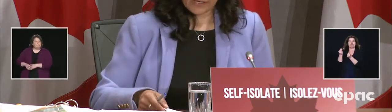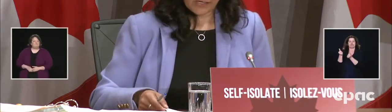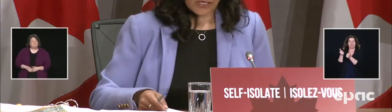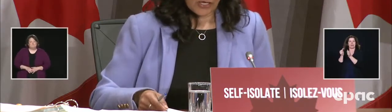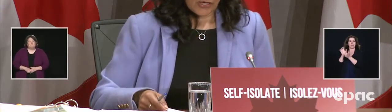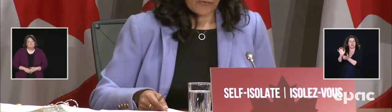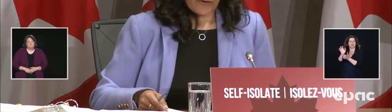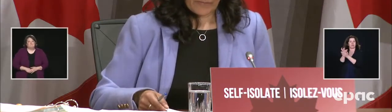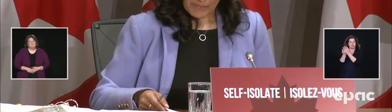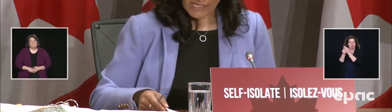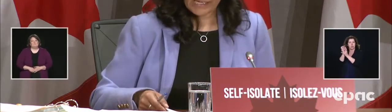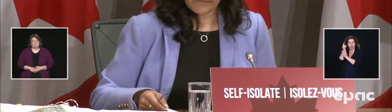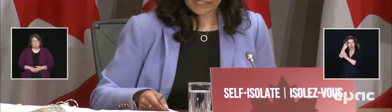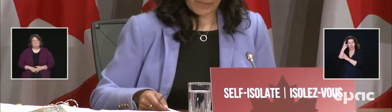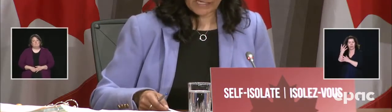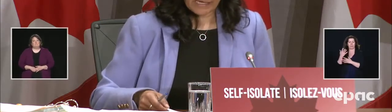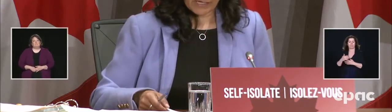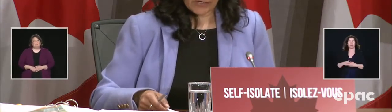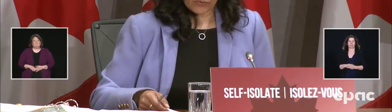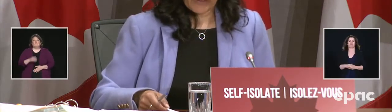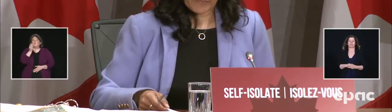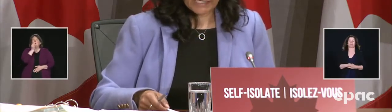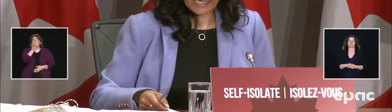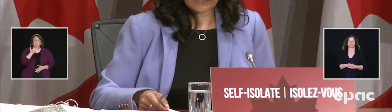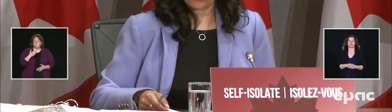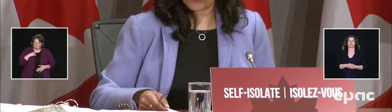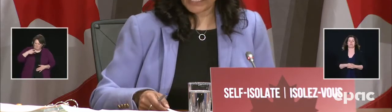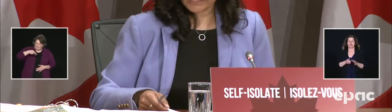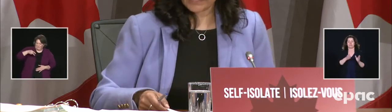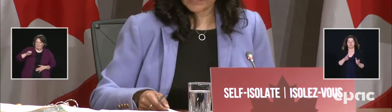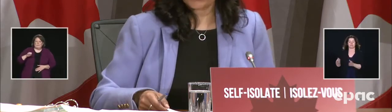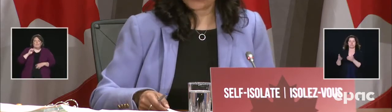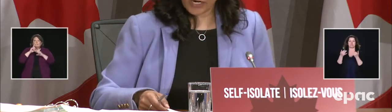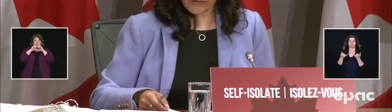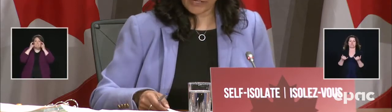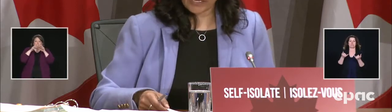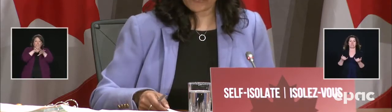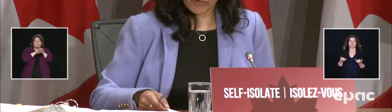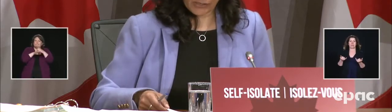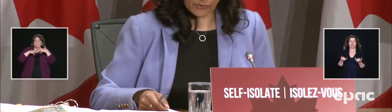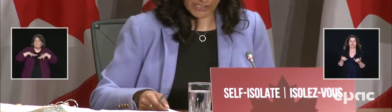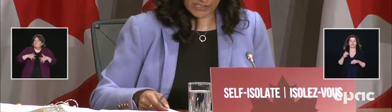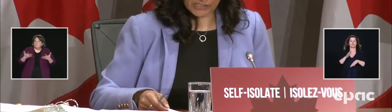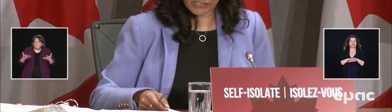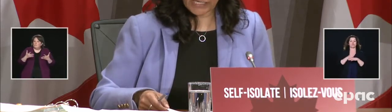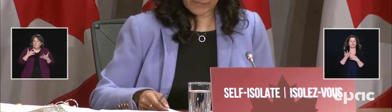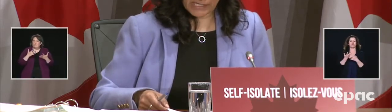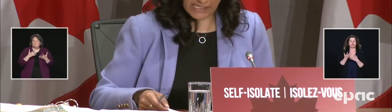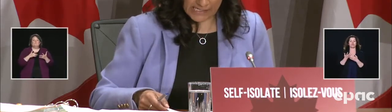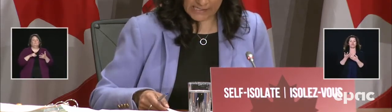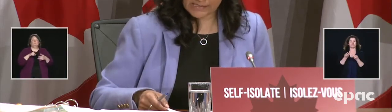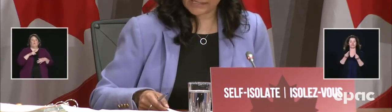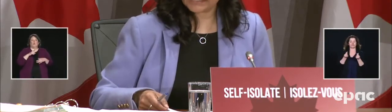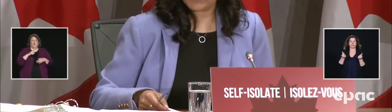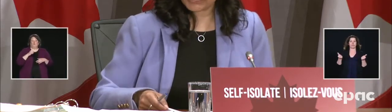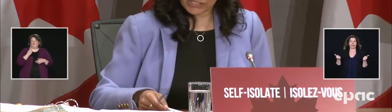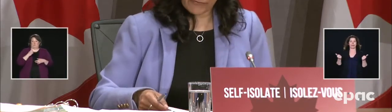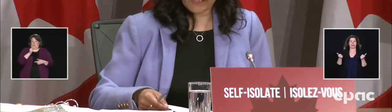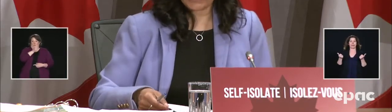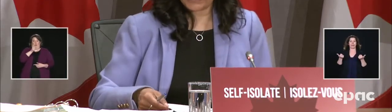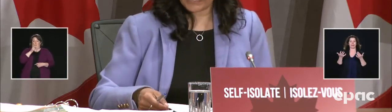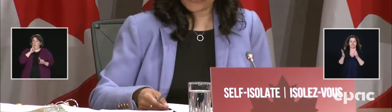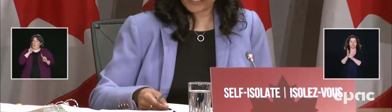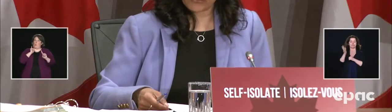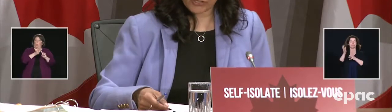items. From the beginning of this pandemic, we have maintained one driving priority: to keep Canadians,